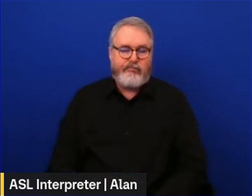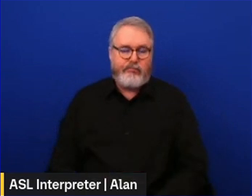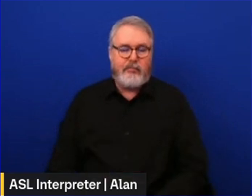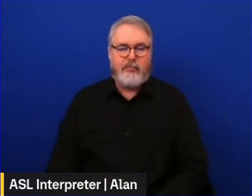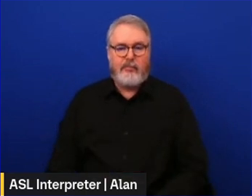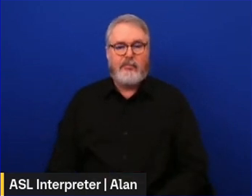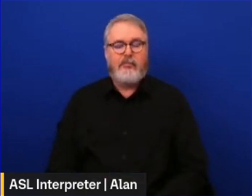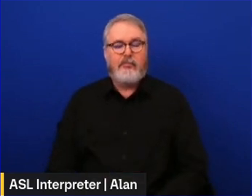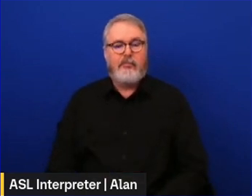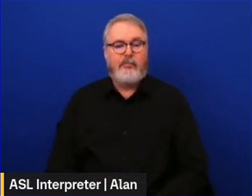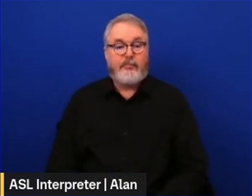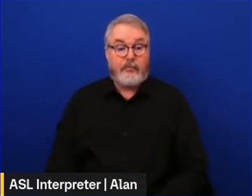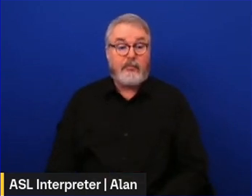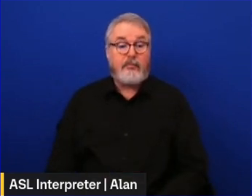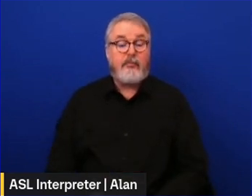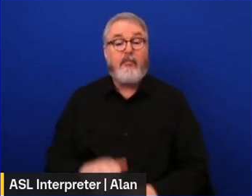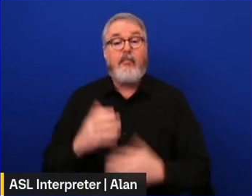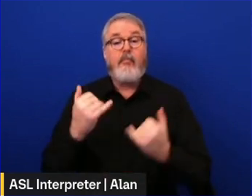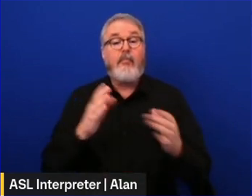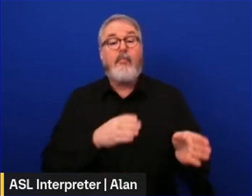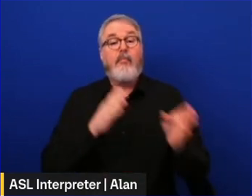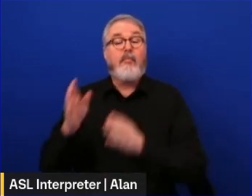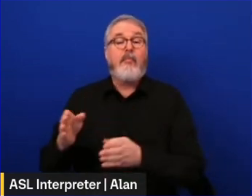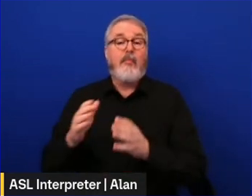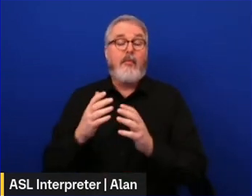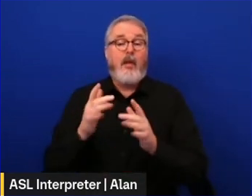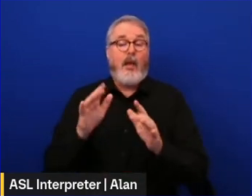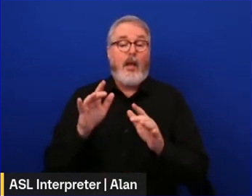Now, how